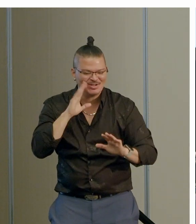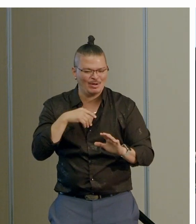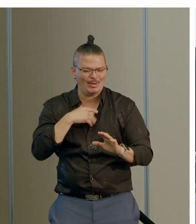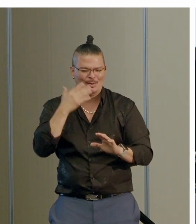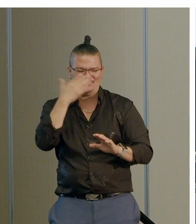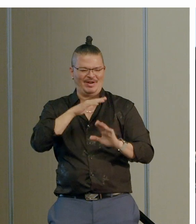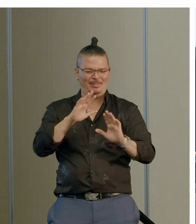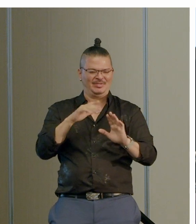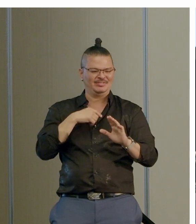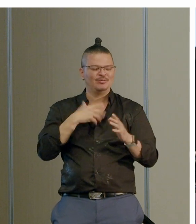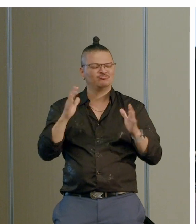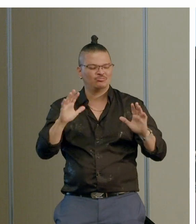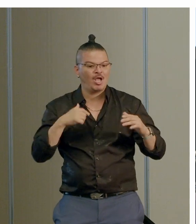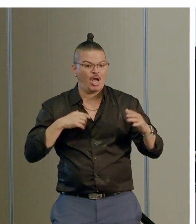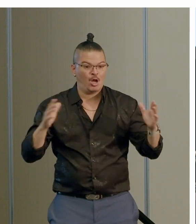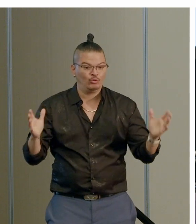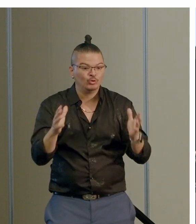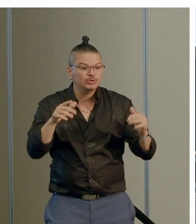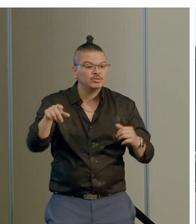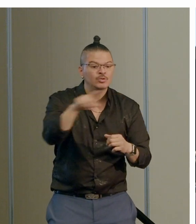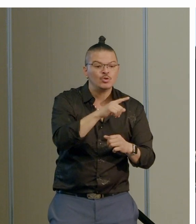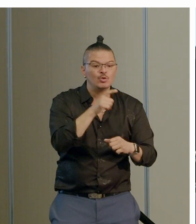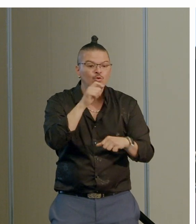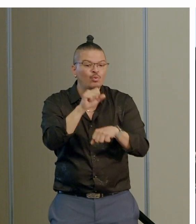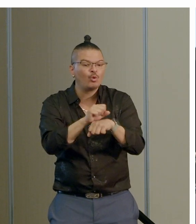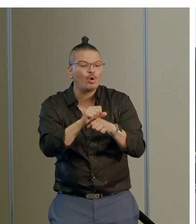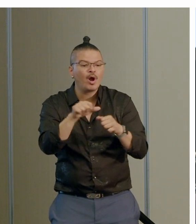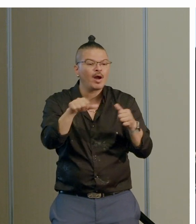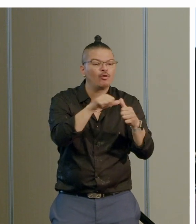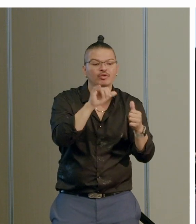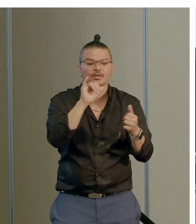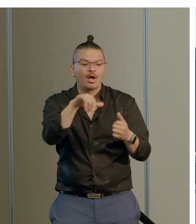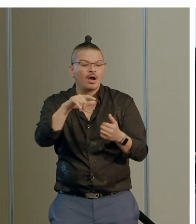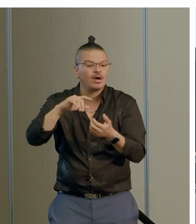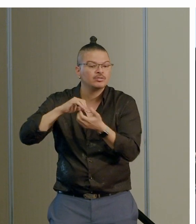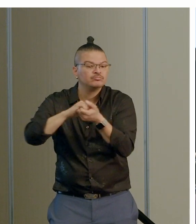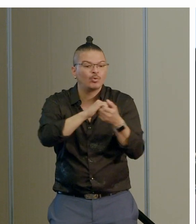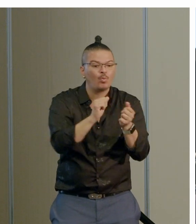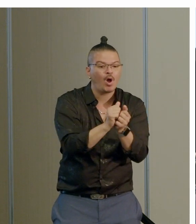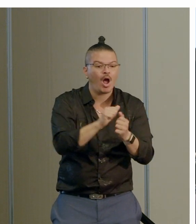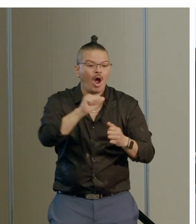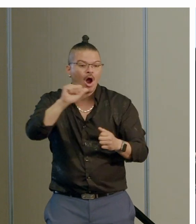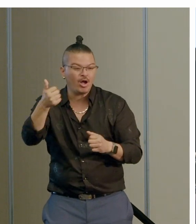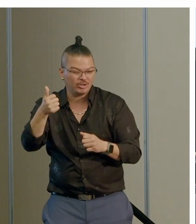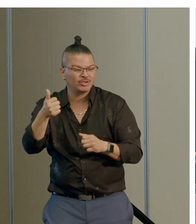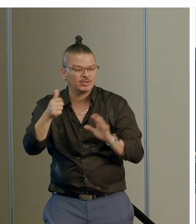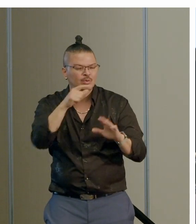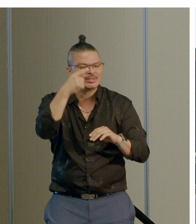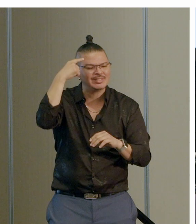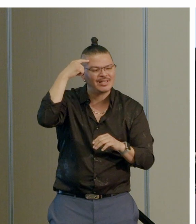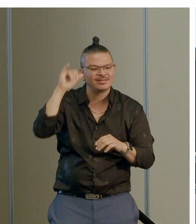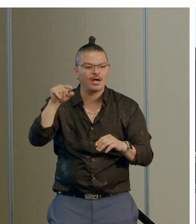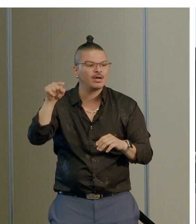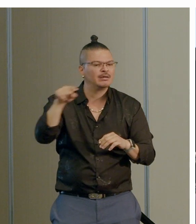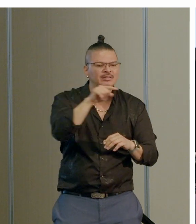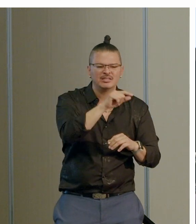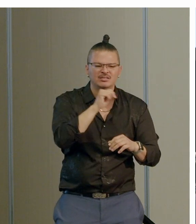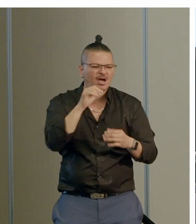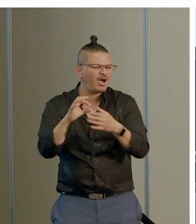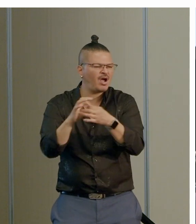works in an area where they're collaborating with others. Even if you think the two things are unrelated, take the opportunity to